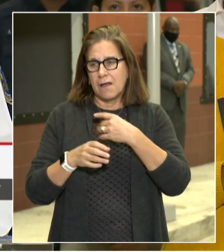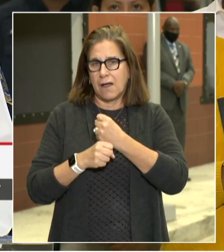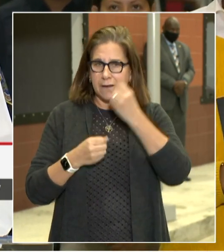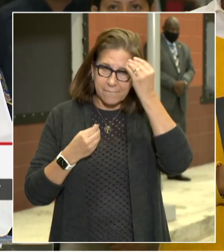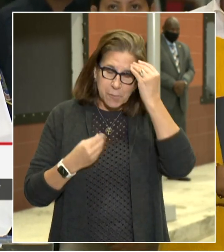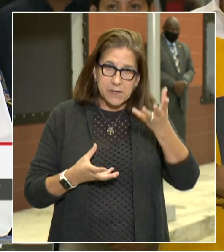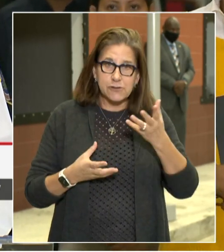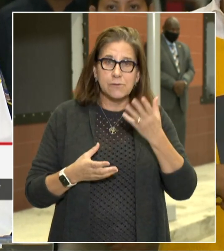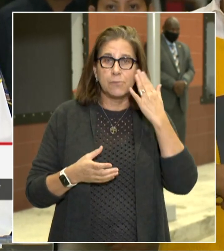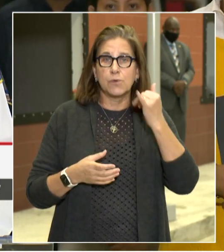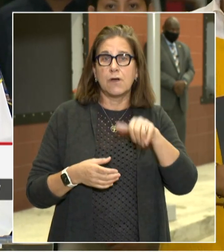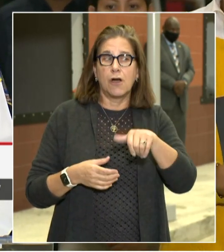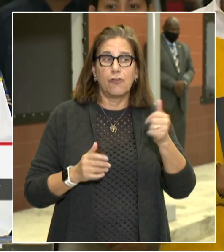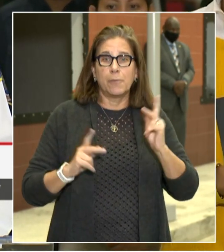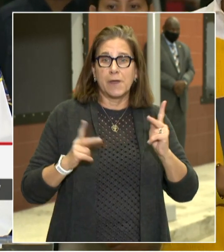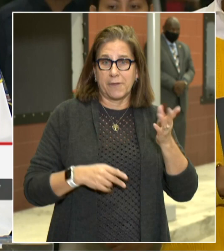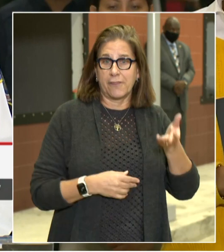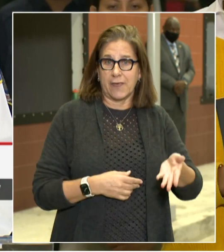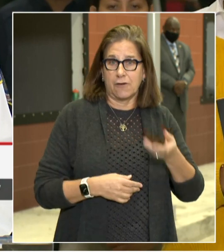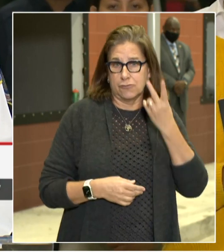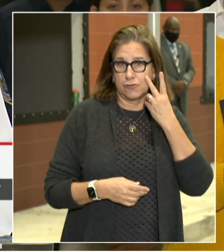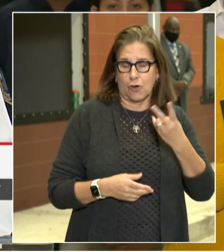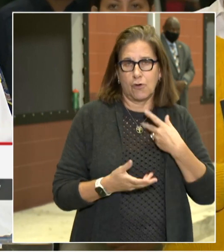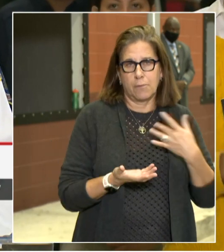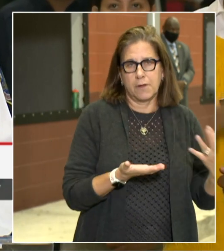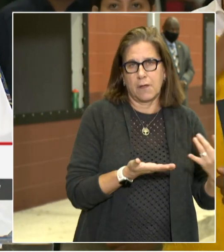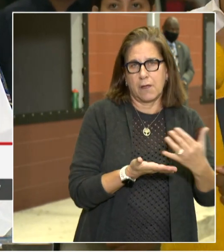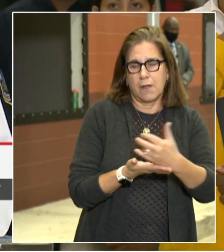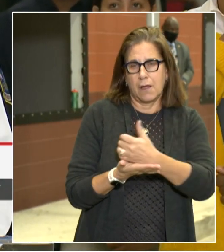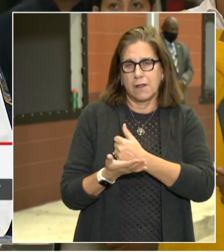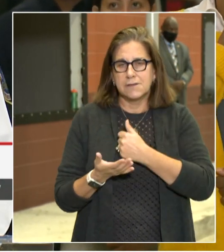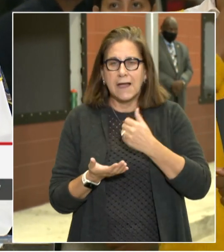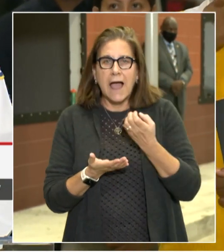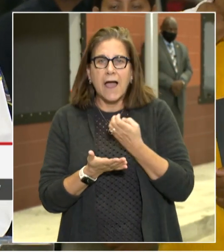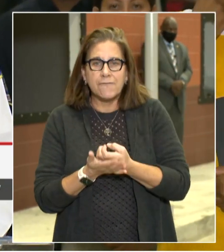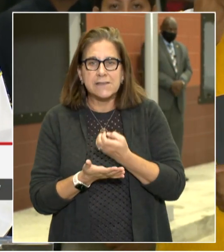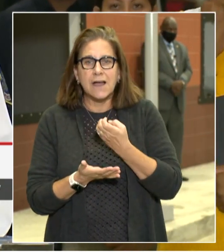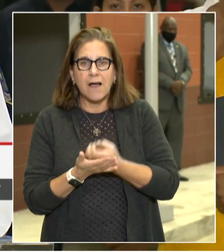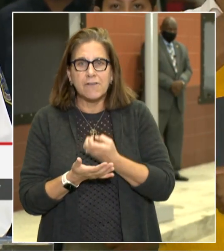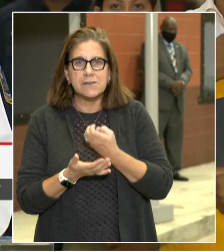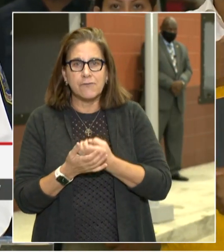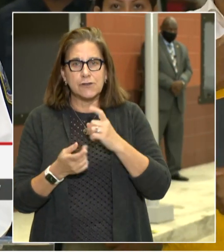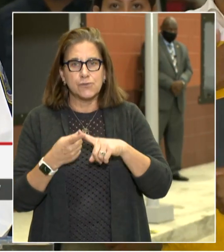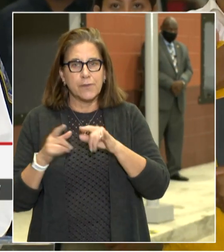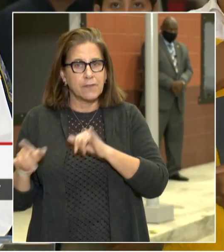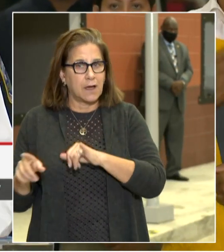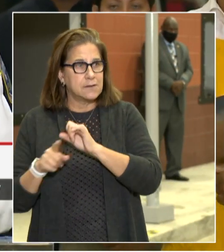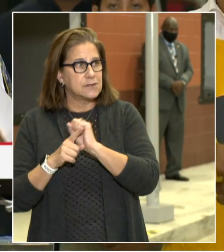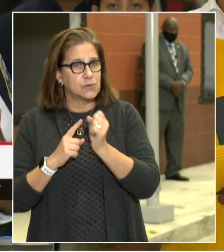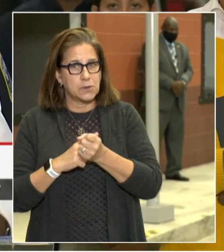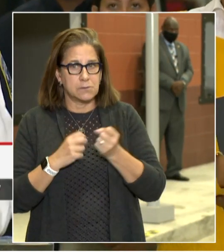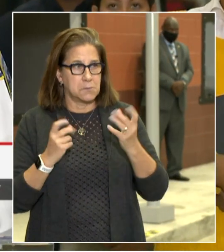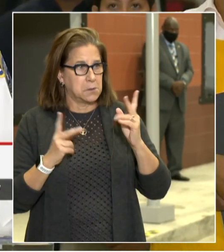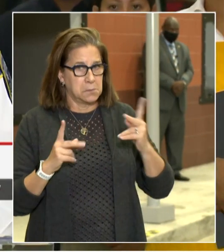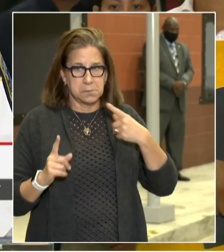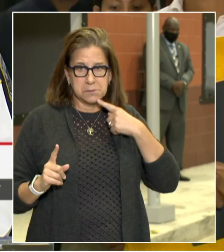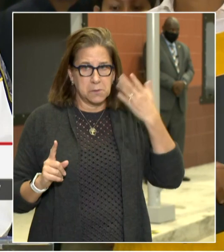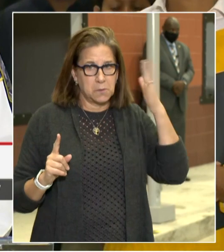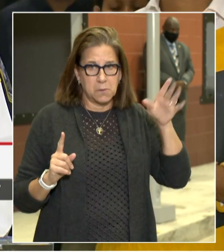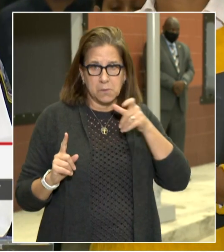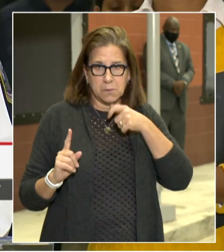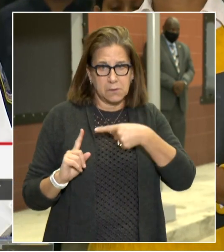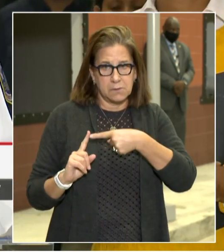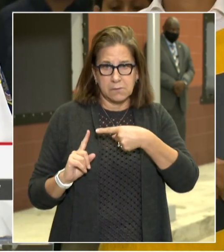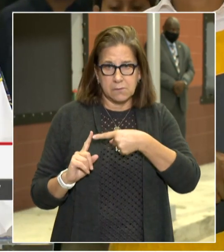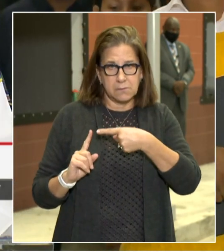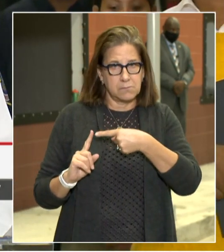great progress on this case, but the individuals who were there, really had no association with the area. It's unfortunate for